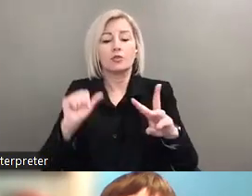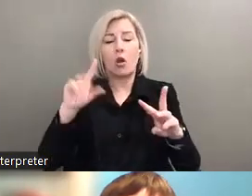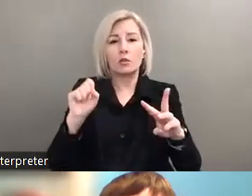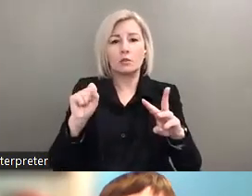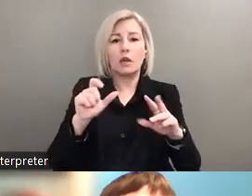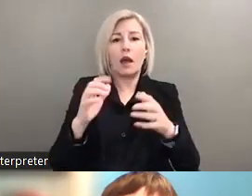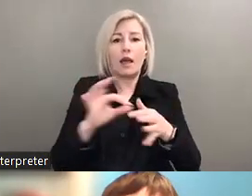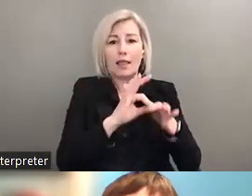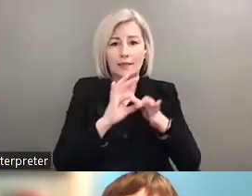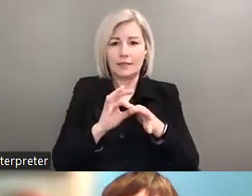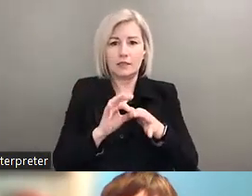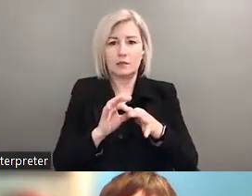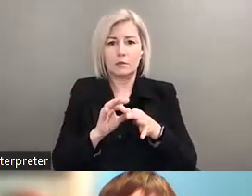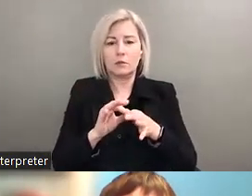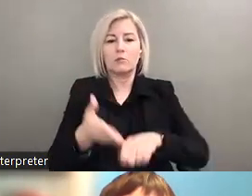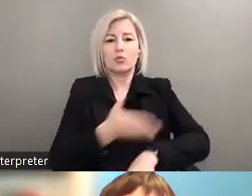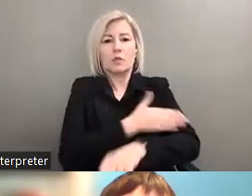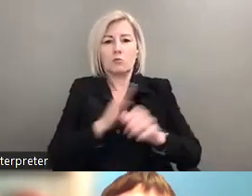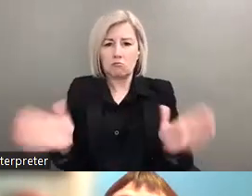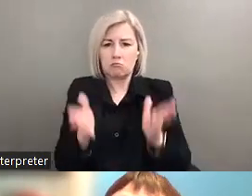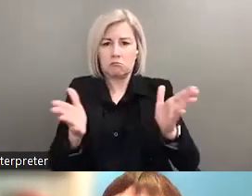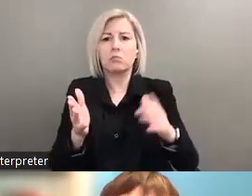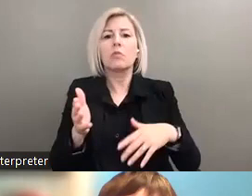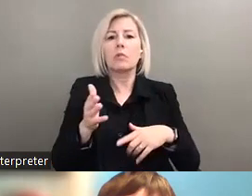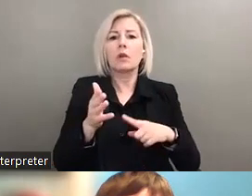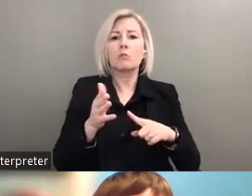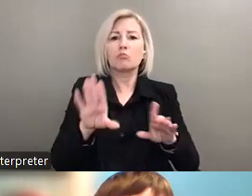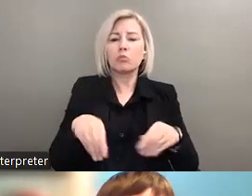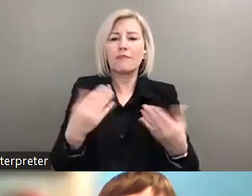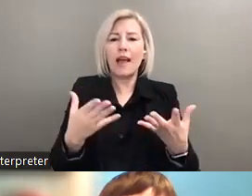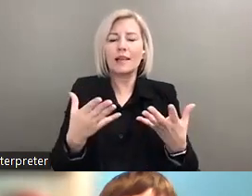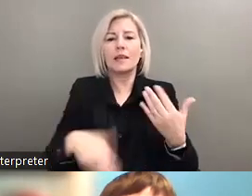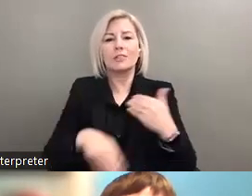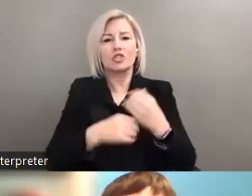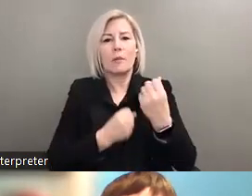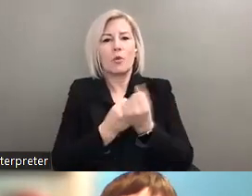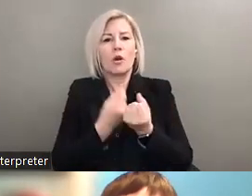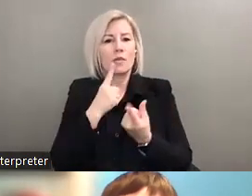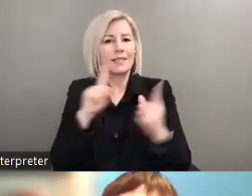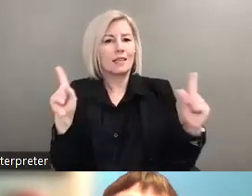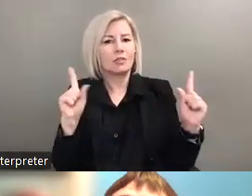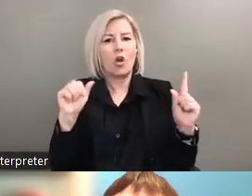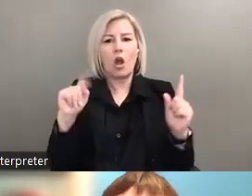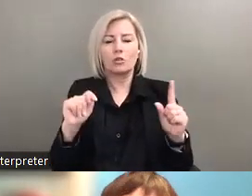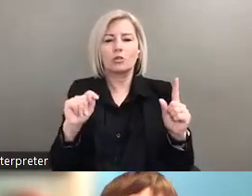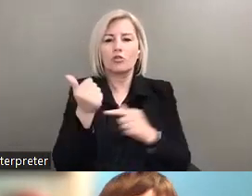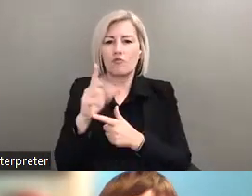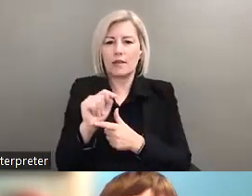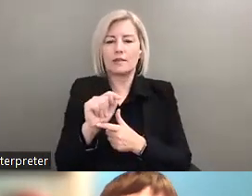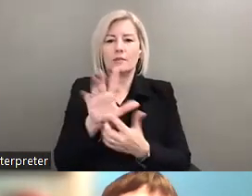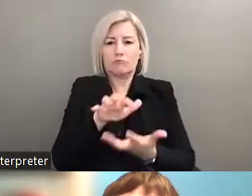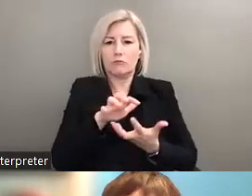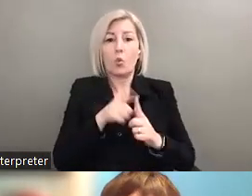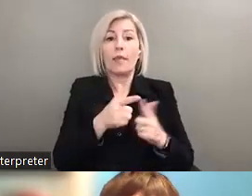Advancing Indigenous Performances program provides additional support to successful ArtsCONNECT grantees when they present an